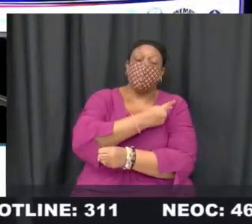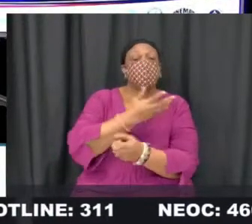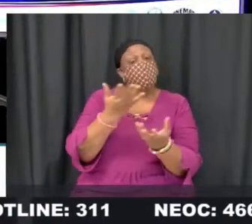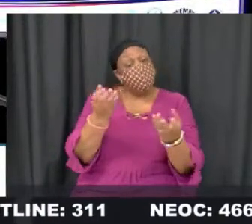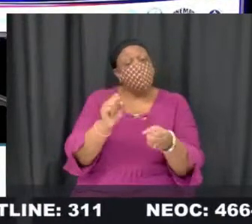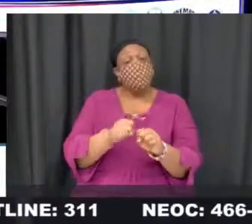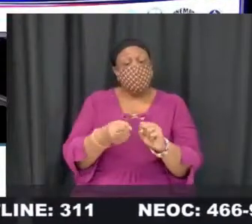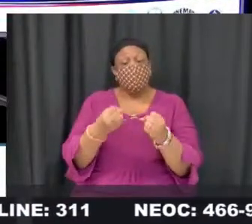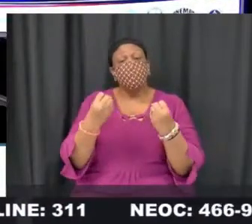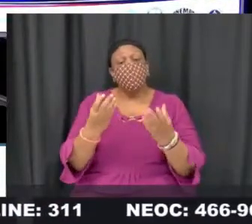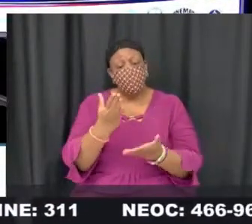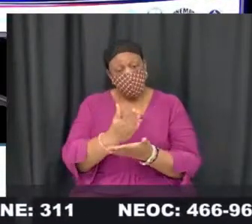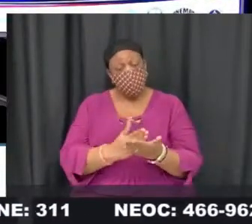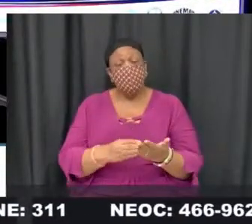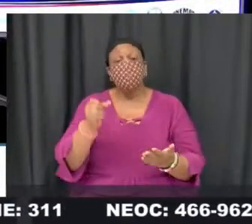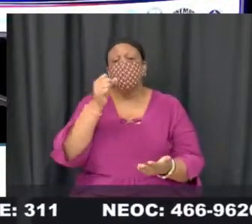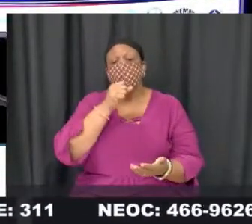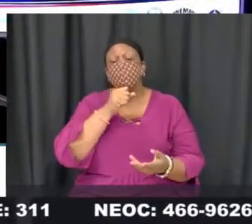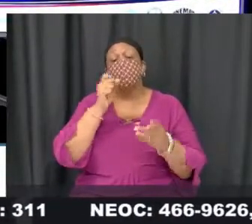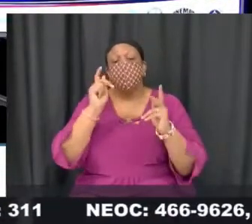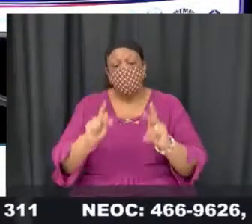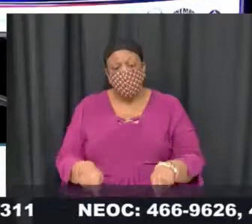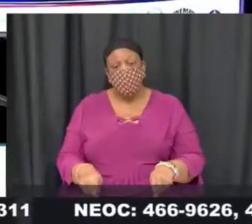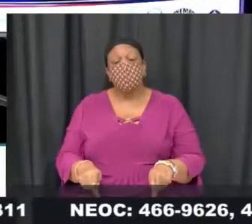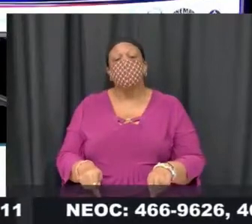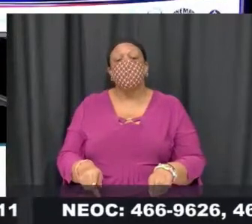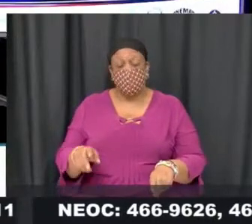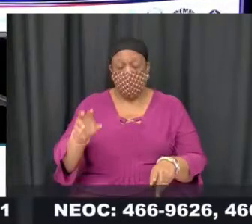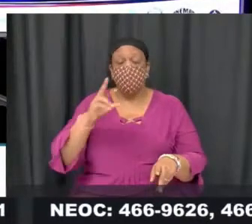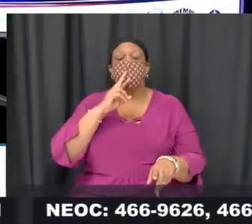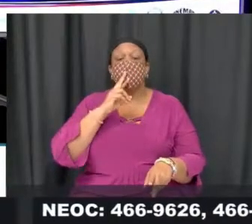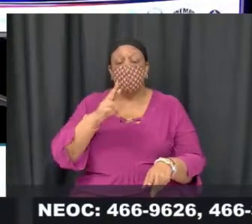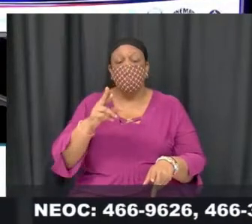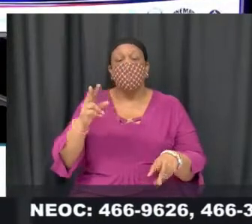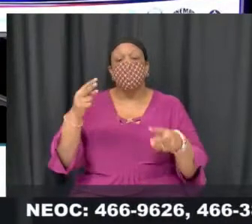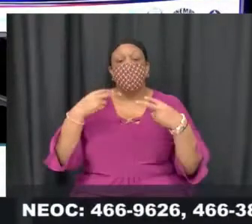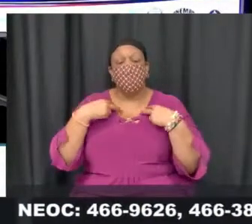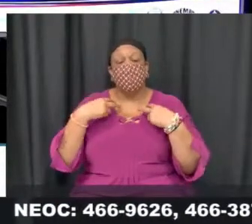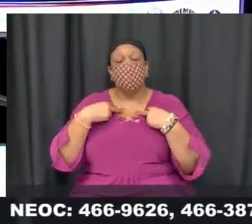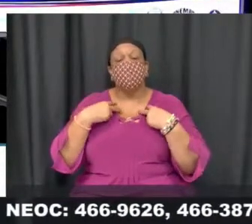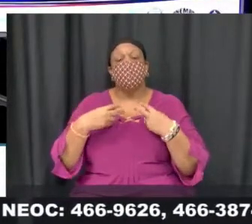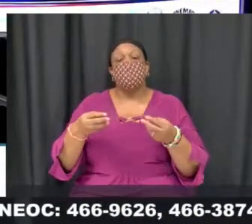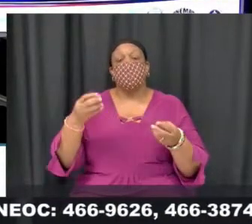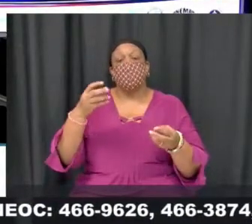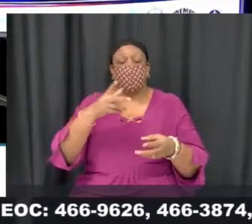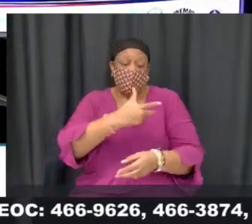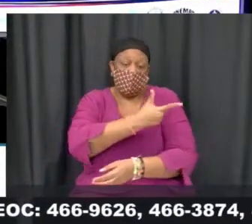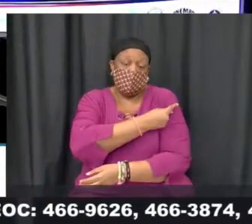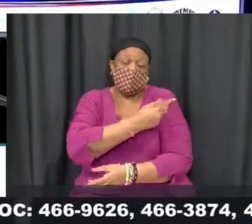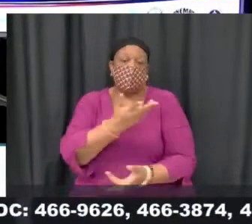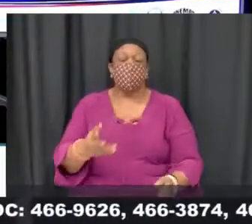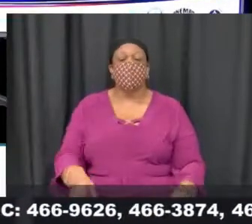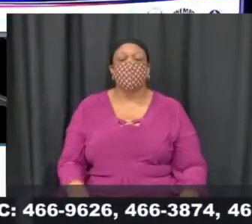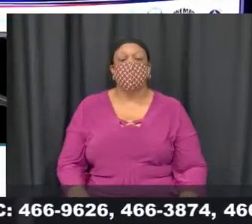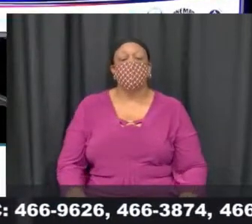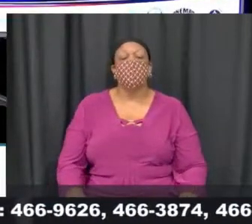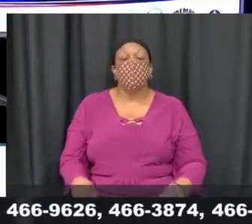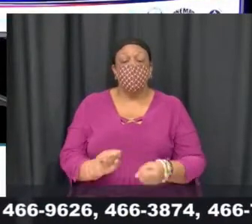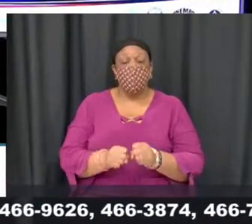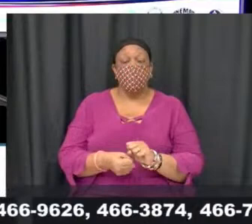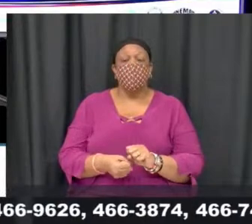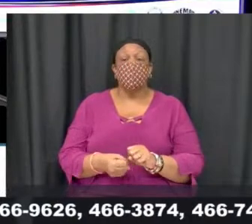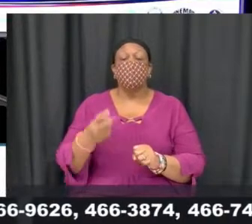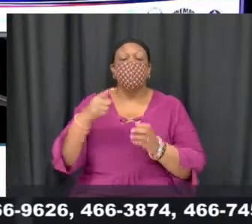have a significant proportion of the population vaccinated. I'm very happy that the vaccination figures